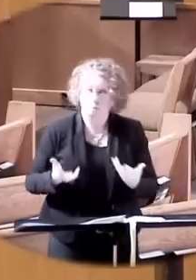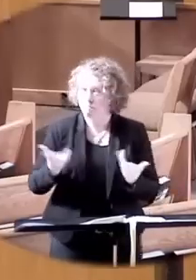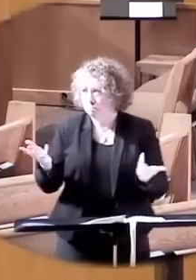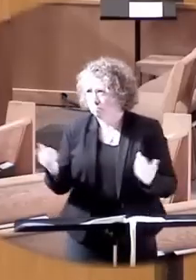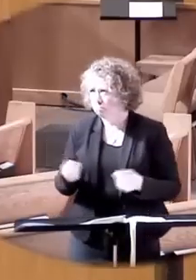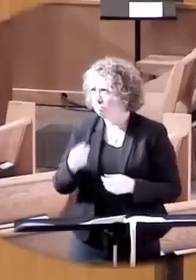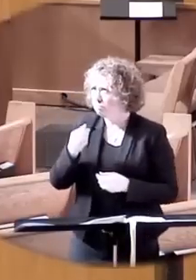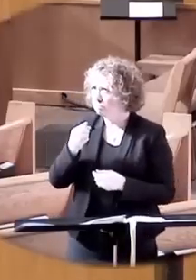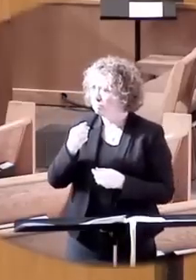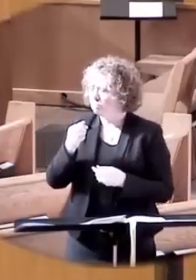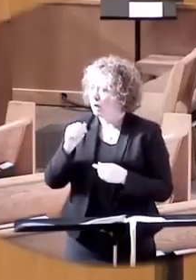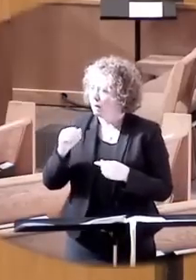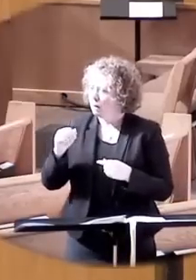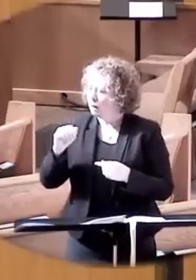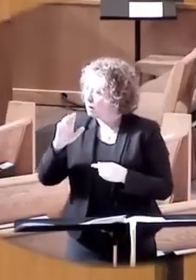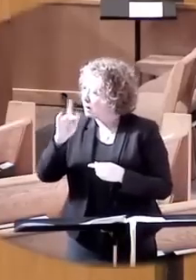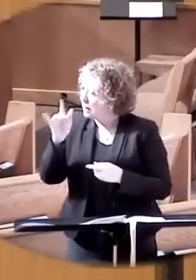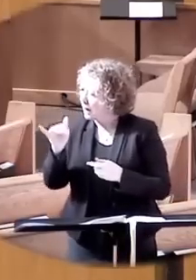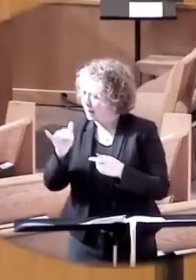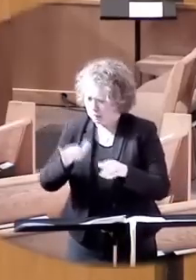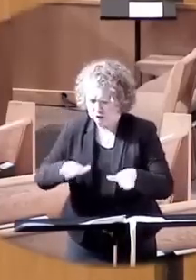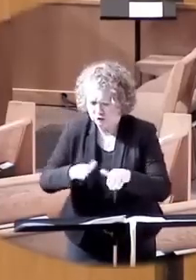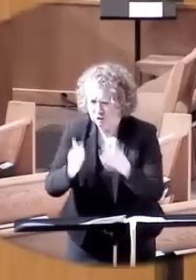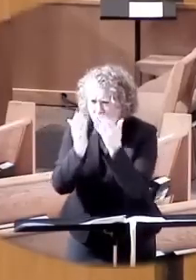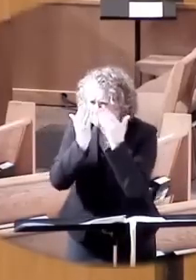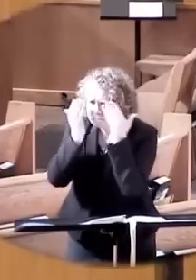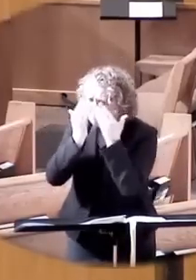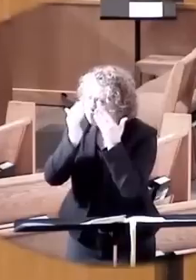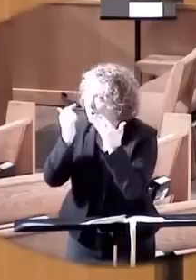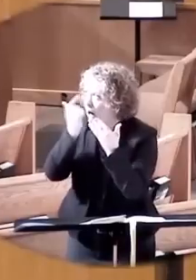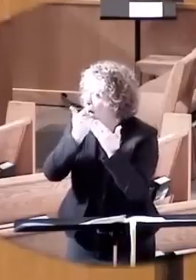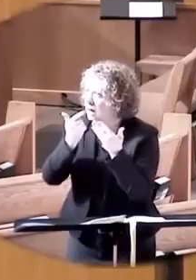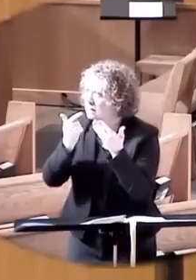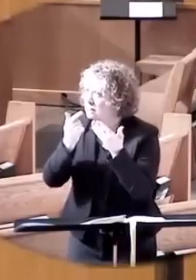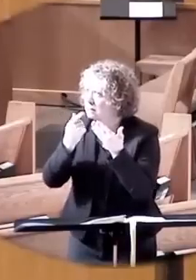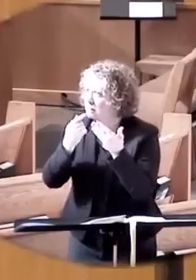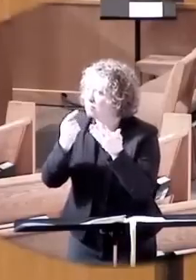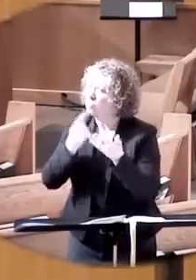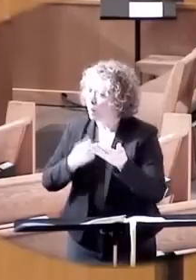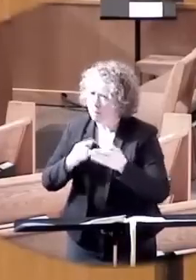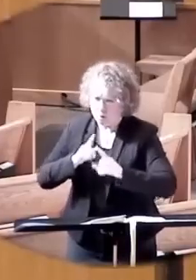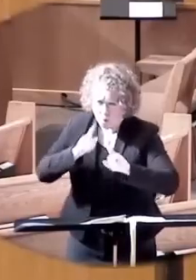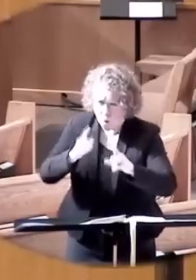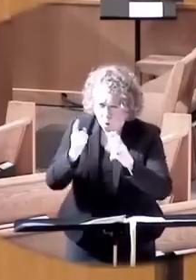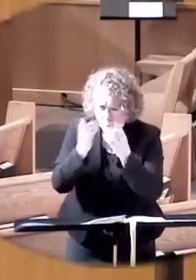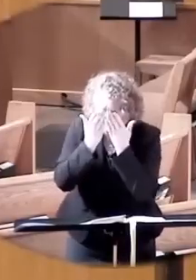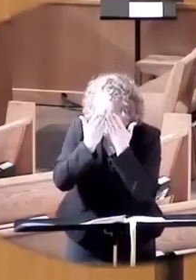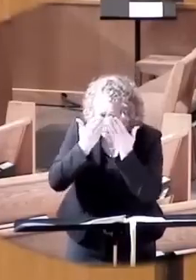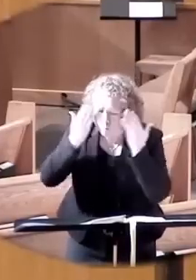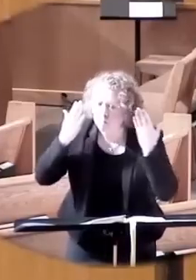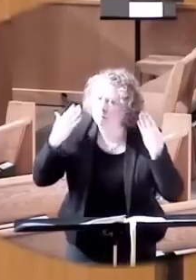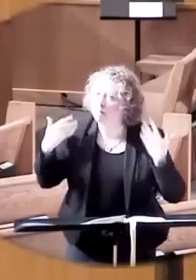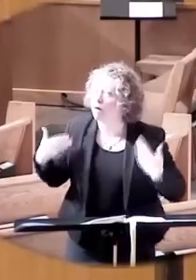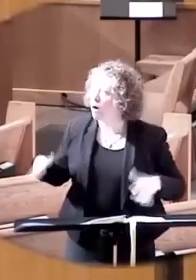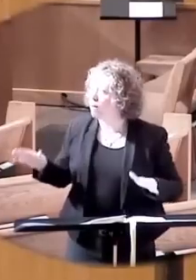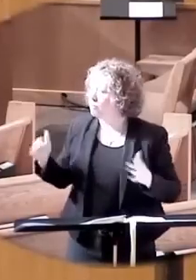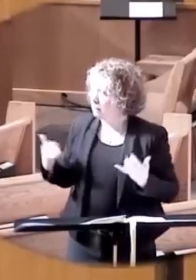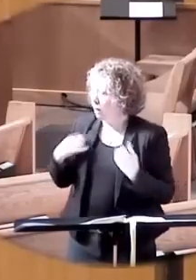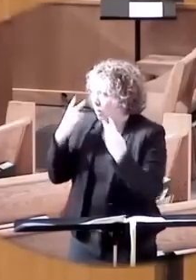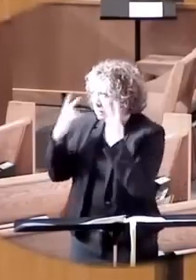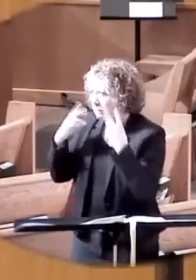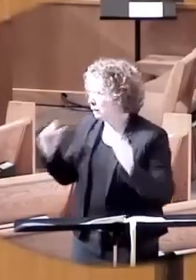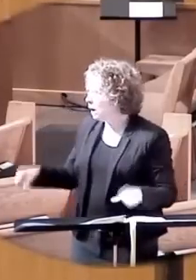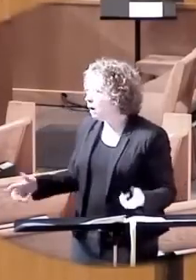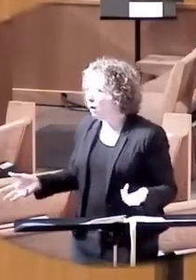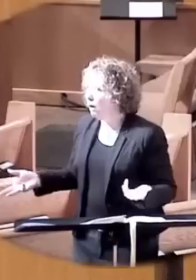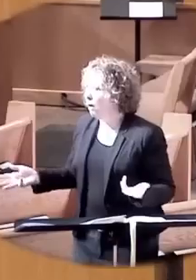put clay on my eyes, and I washed, and now I see." So some of the Pharisees